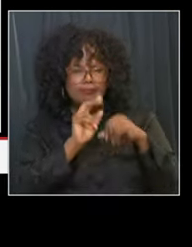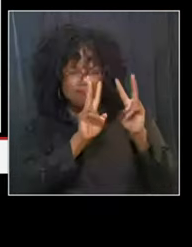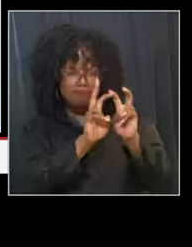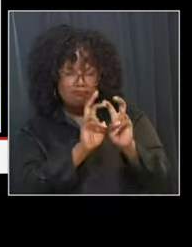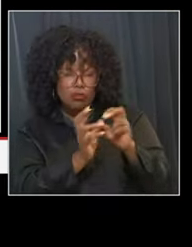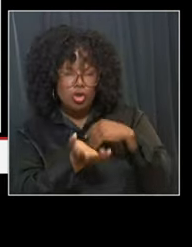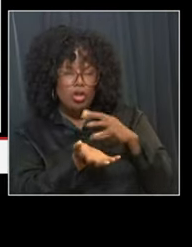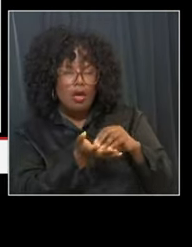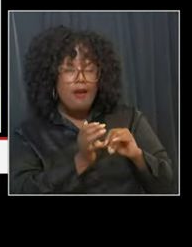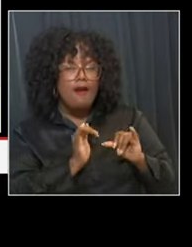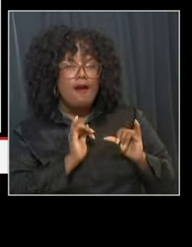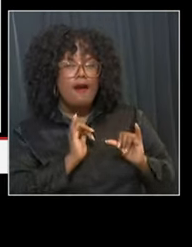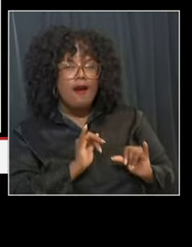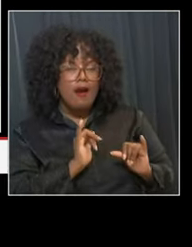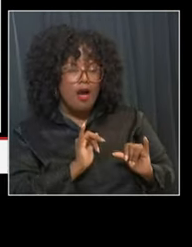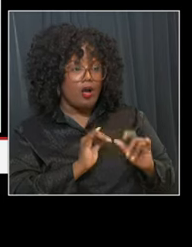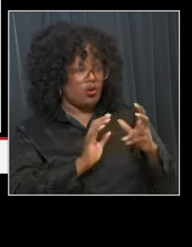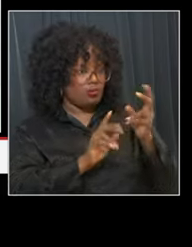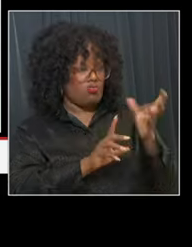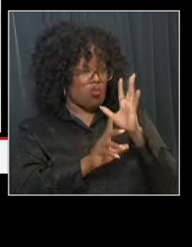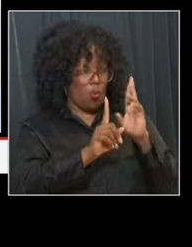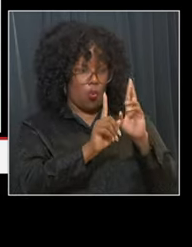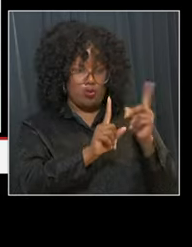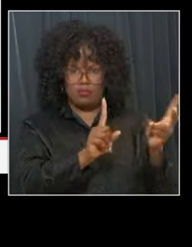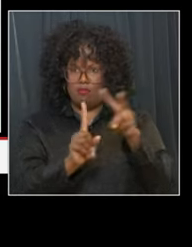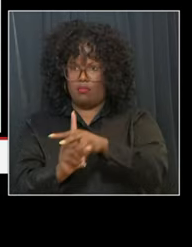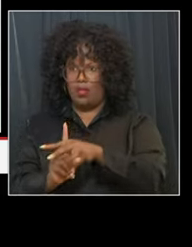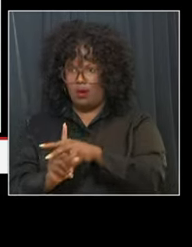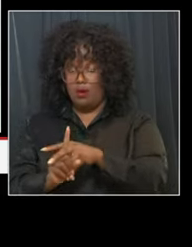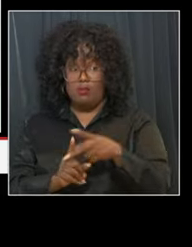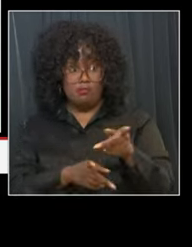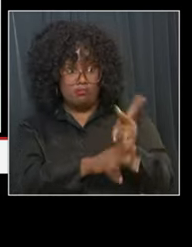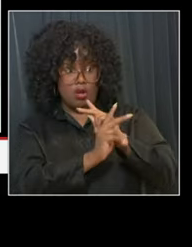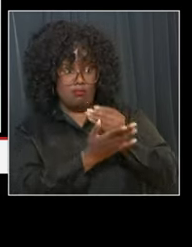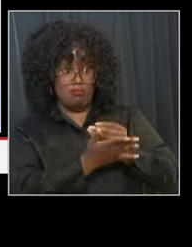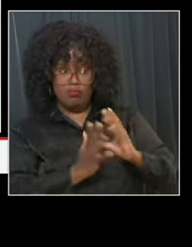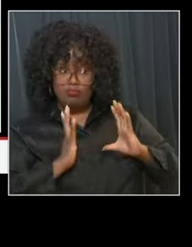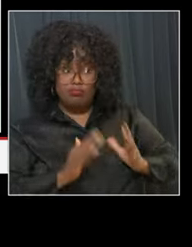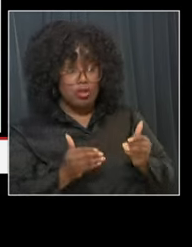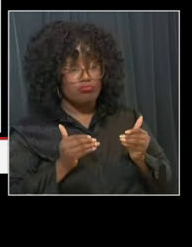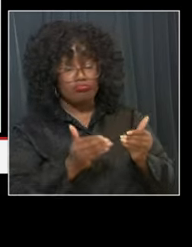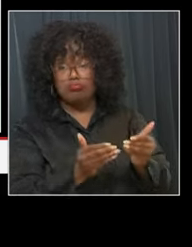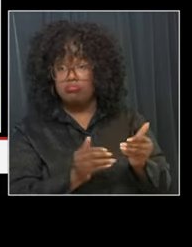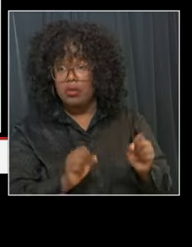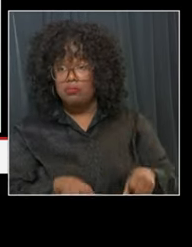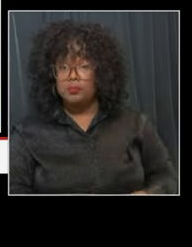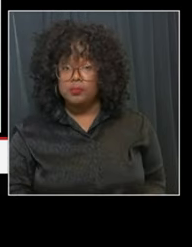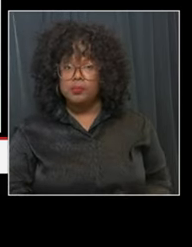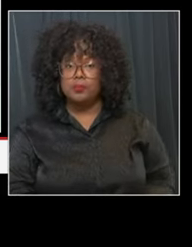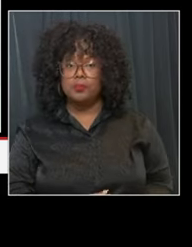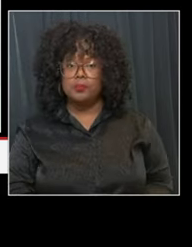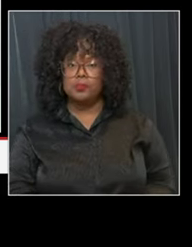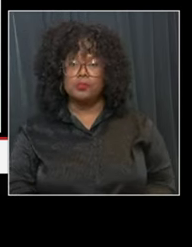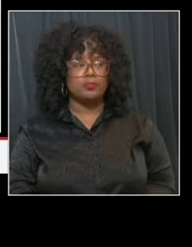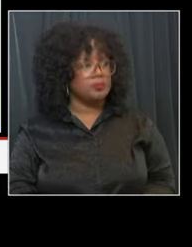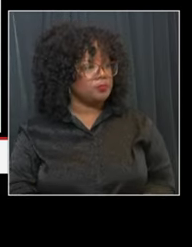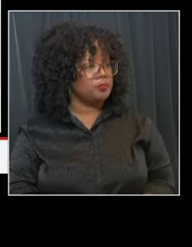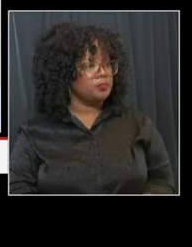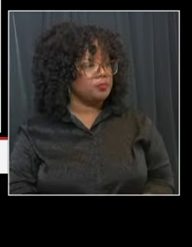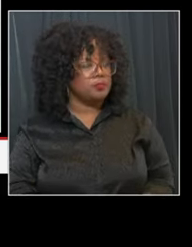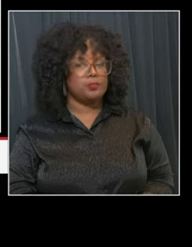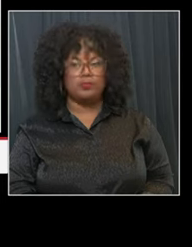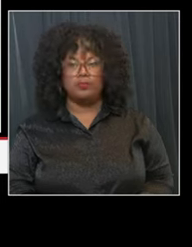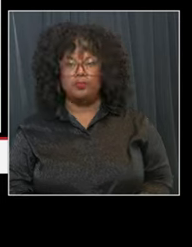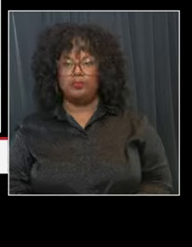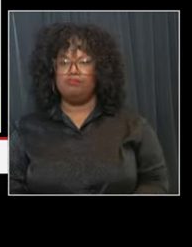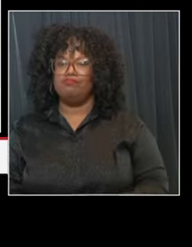that's how we get the old Joes closed the fastest. Thanks. I look forward to trying to think through how that could be successful. Thank the other you. piece, I am concerned about the cuts to TANF, the